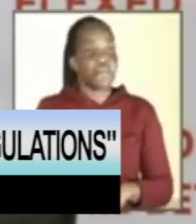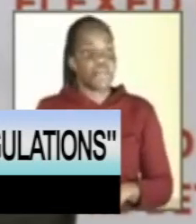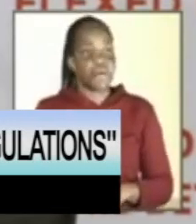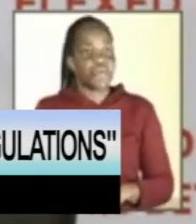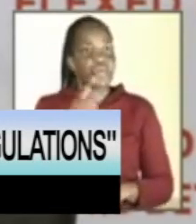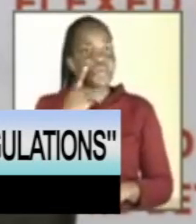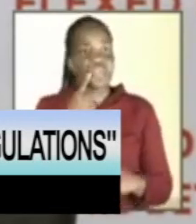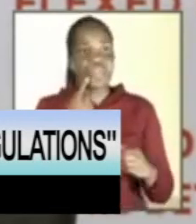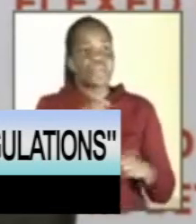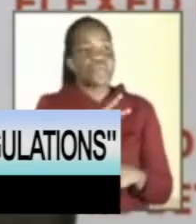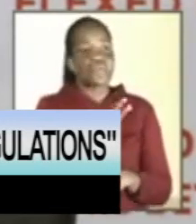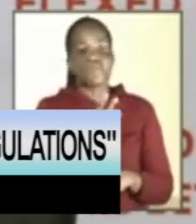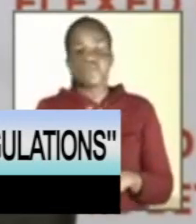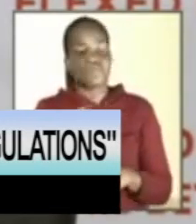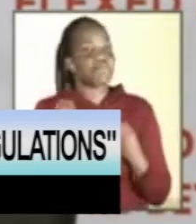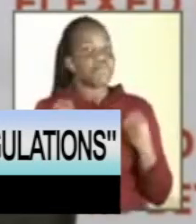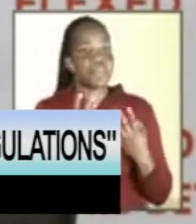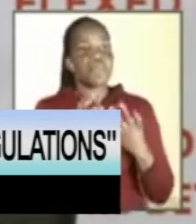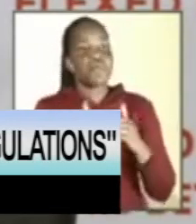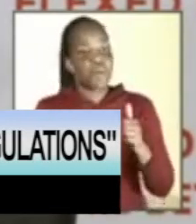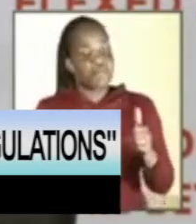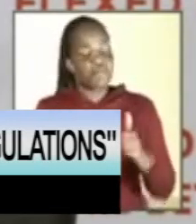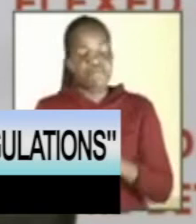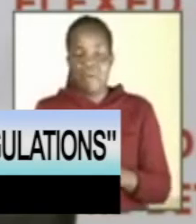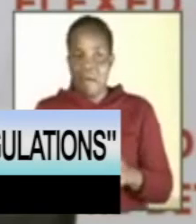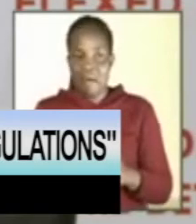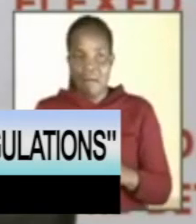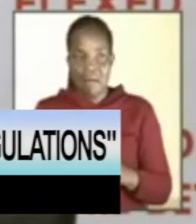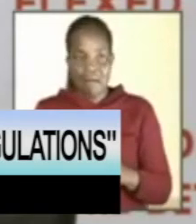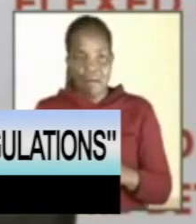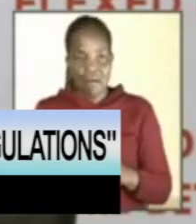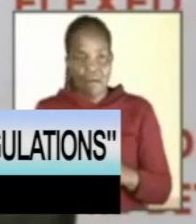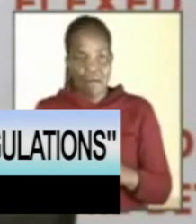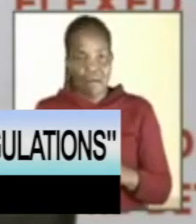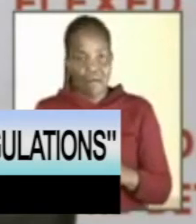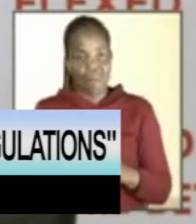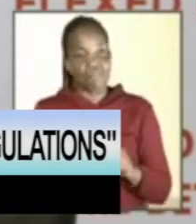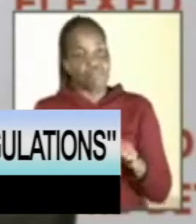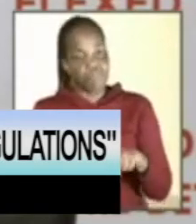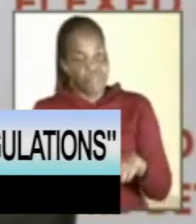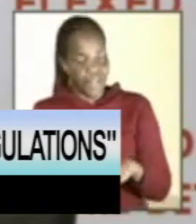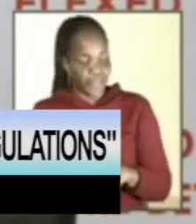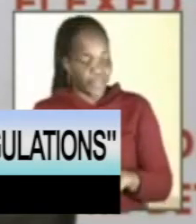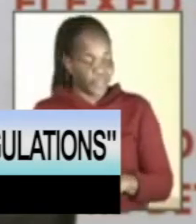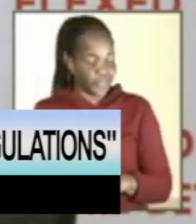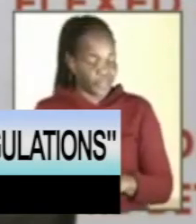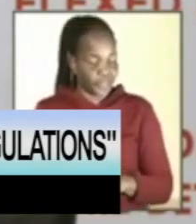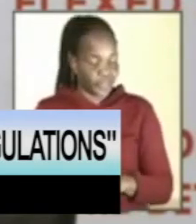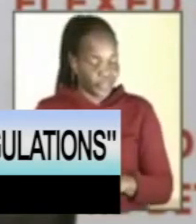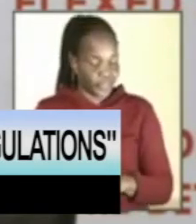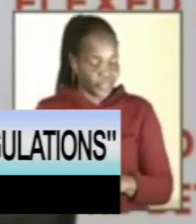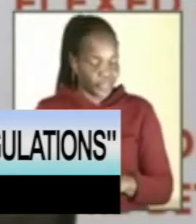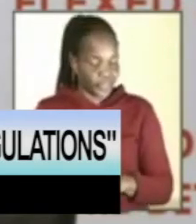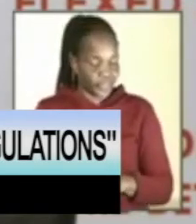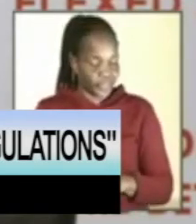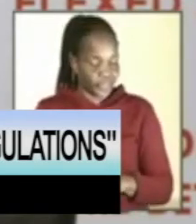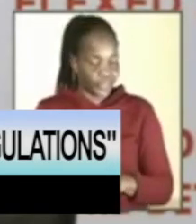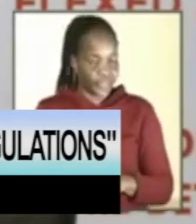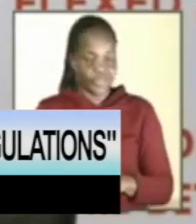is manageable in terms of distances from one another. The other thing is that